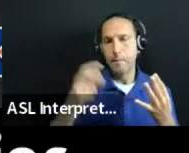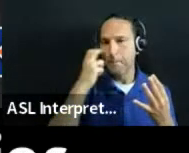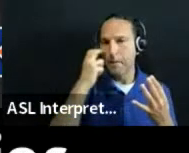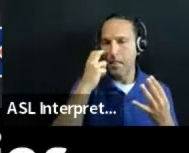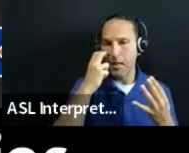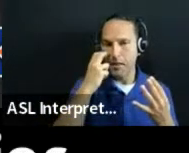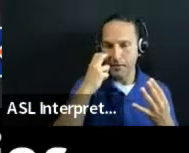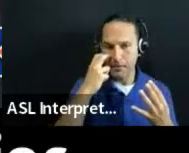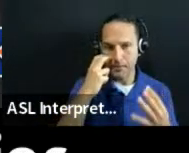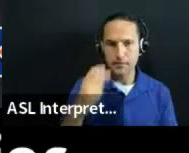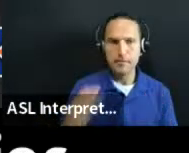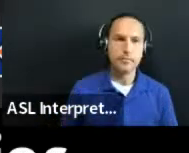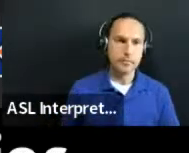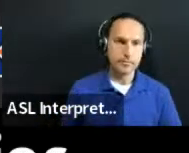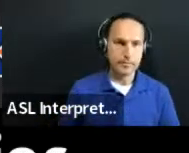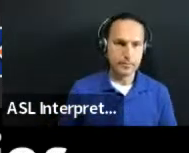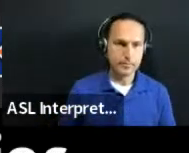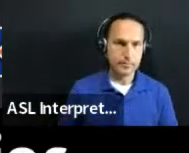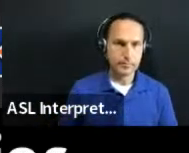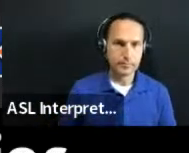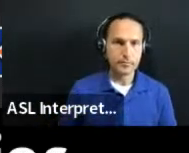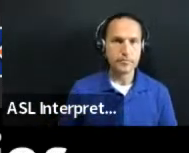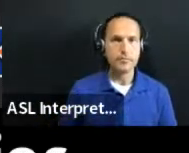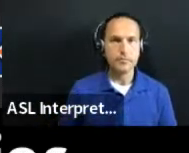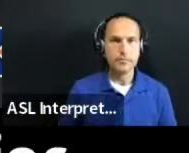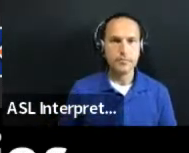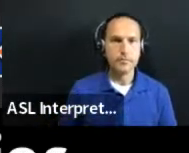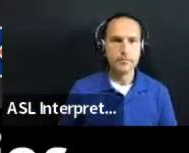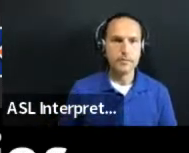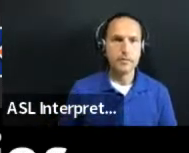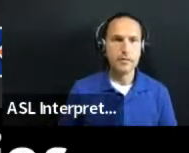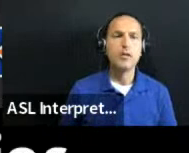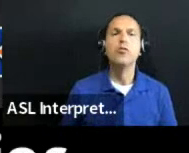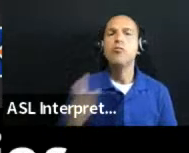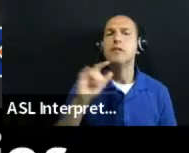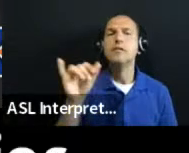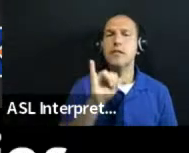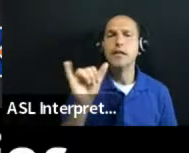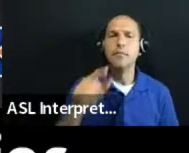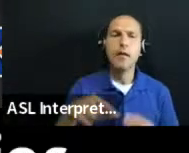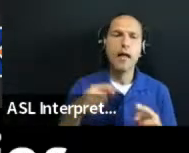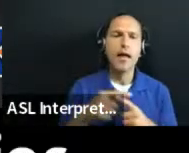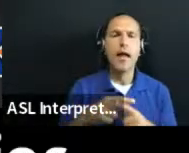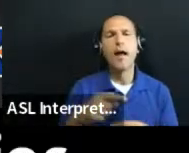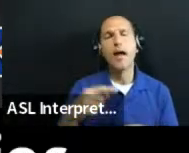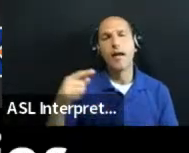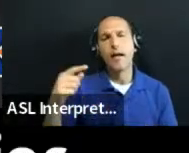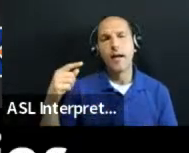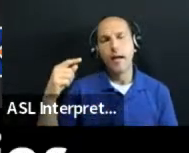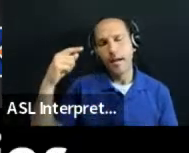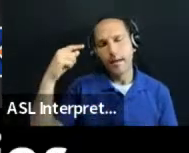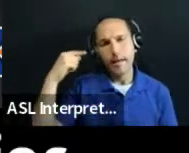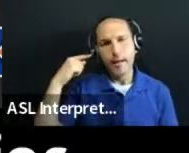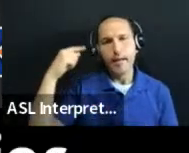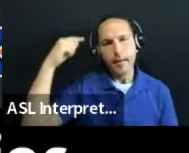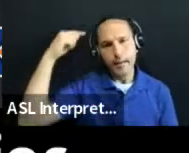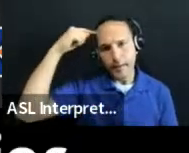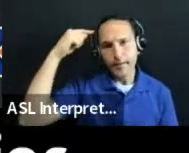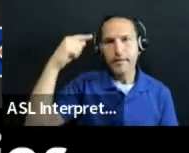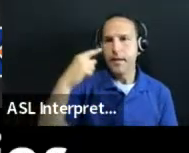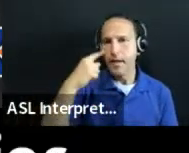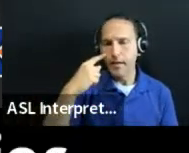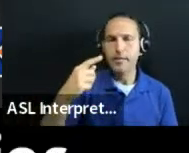blindness. Great. So a lot similar to eyes, ears, hands, and brain, right? Just consider